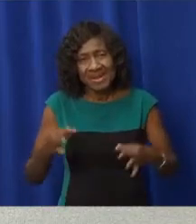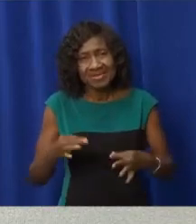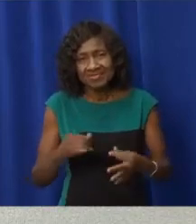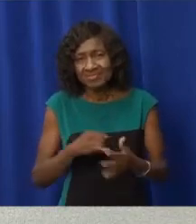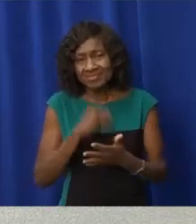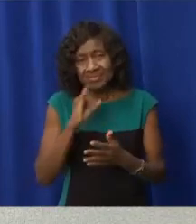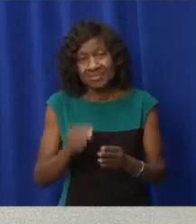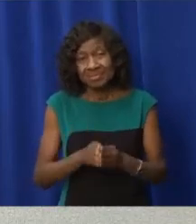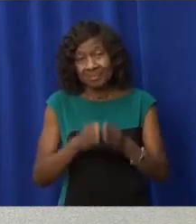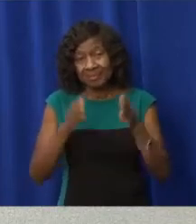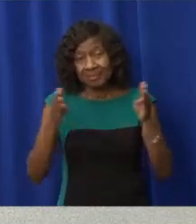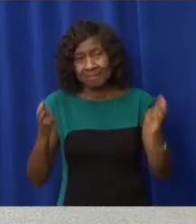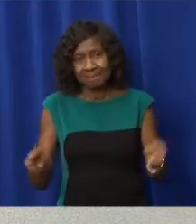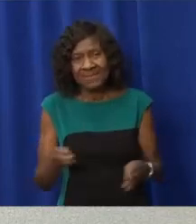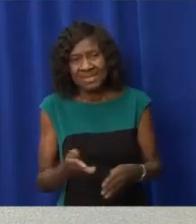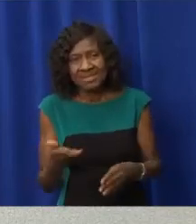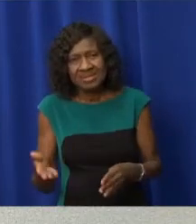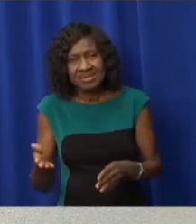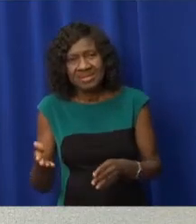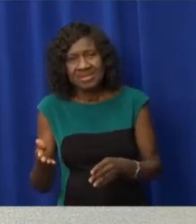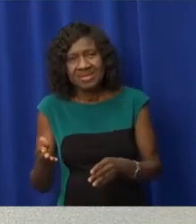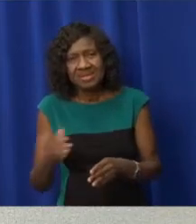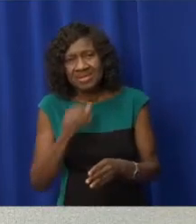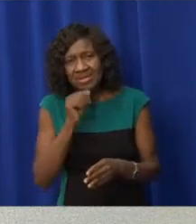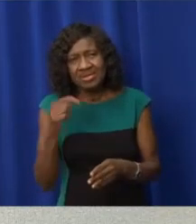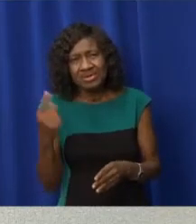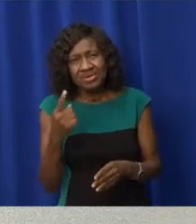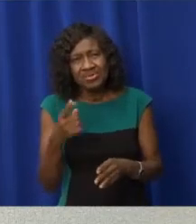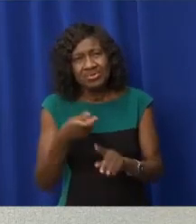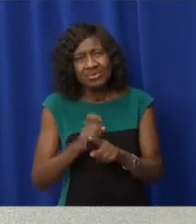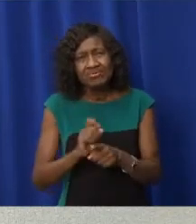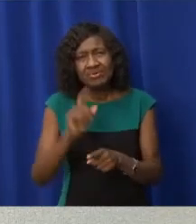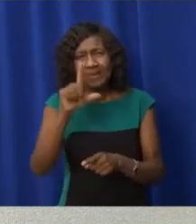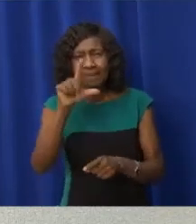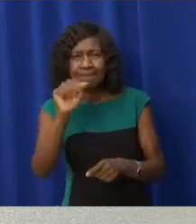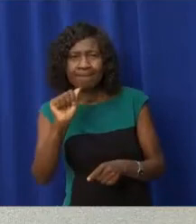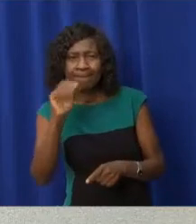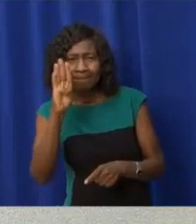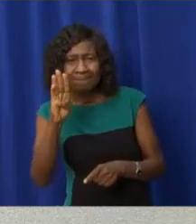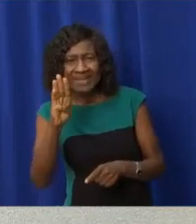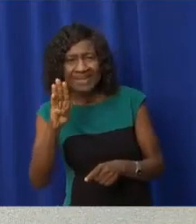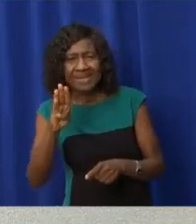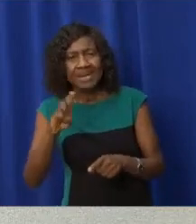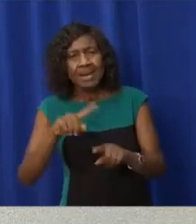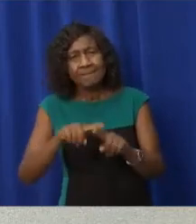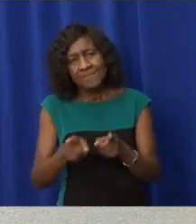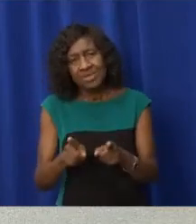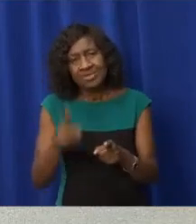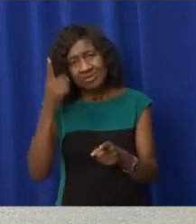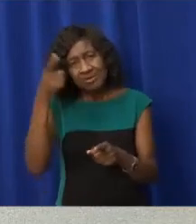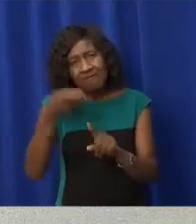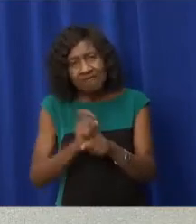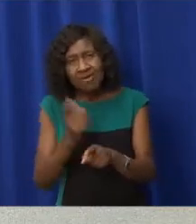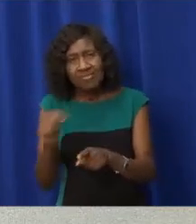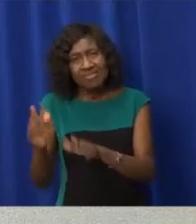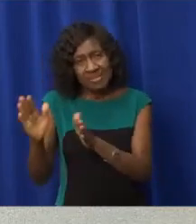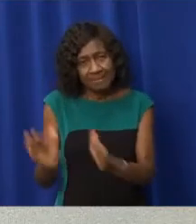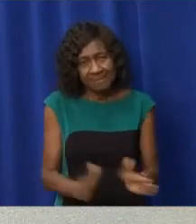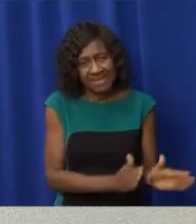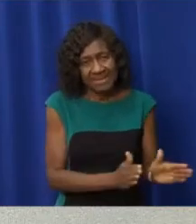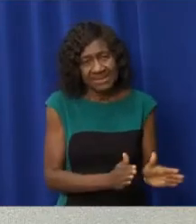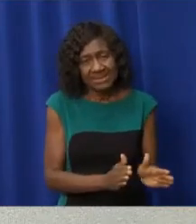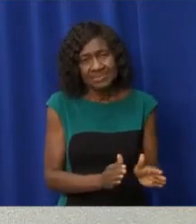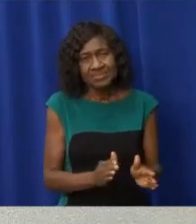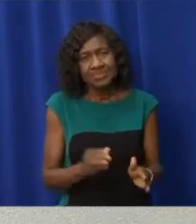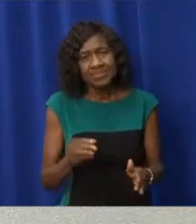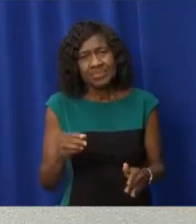this, not only from the laboratory side of things, but also from the organizational side of things. And it's not a question that we will